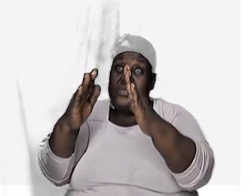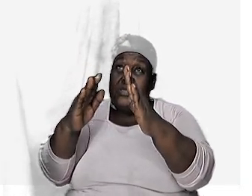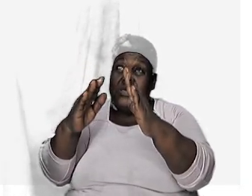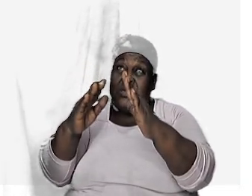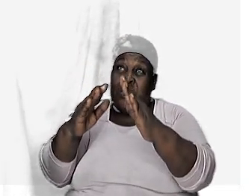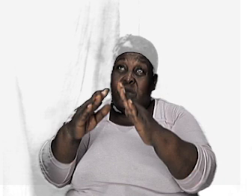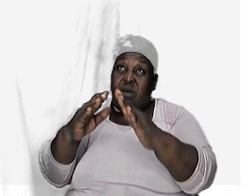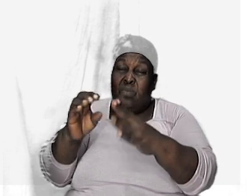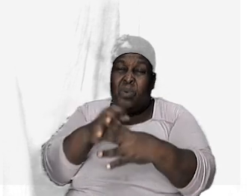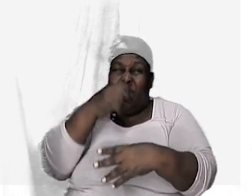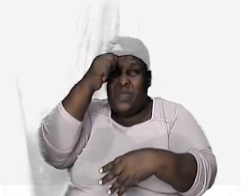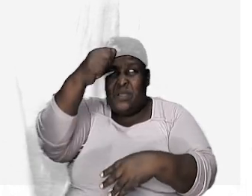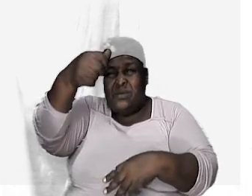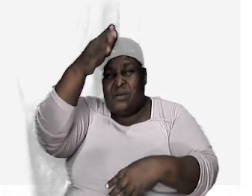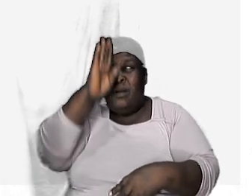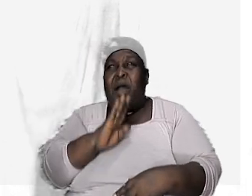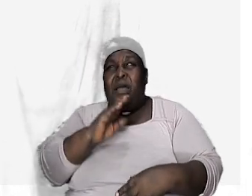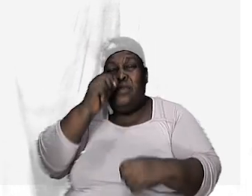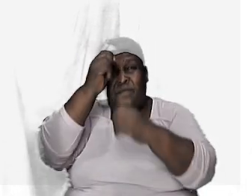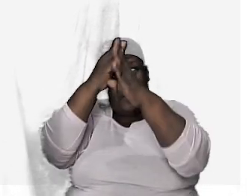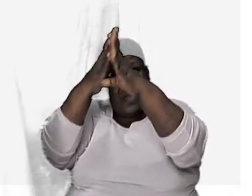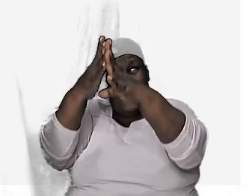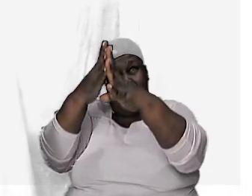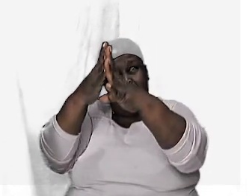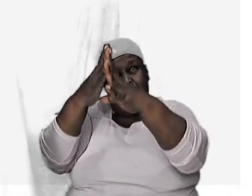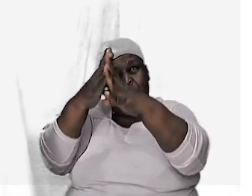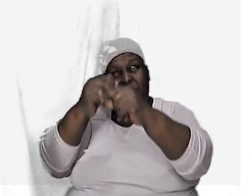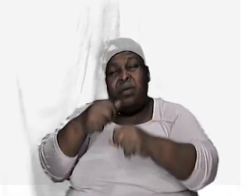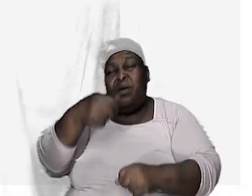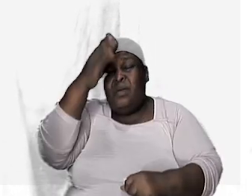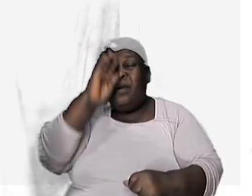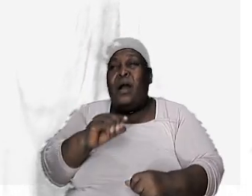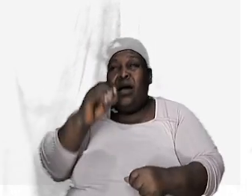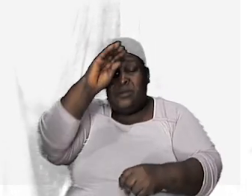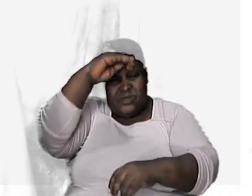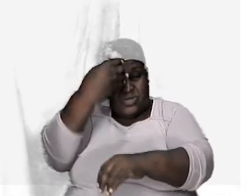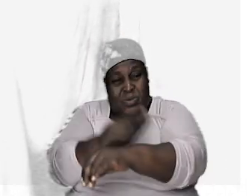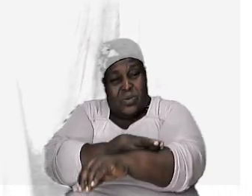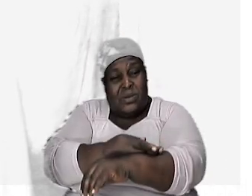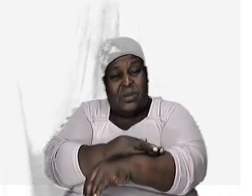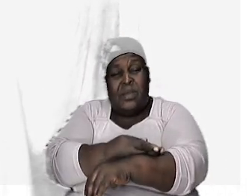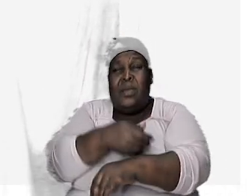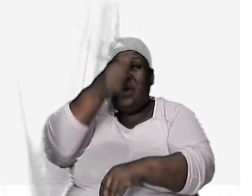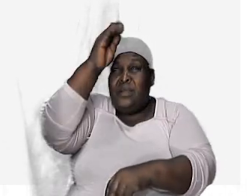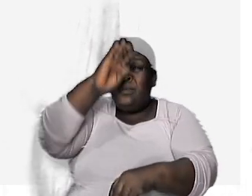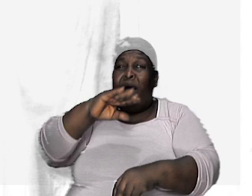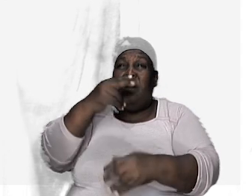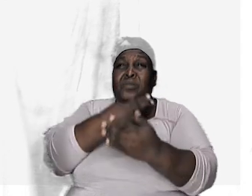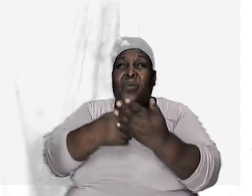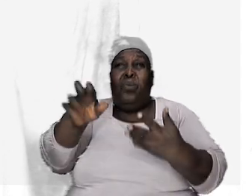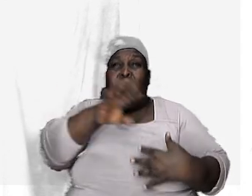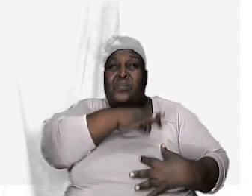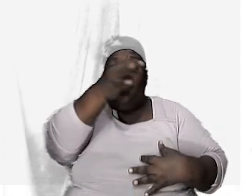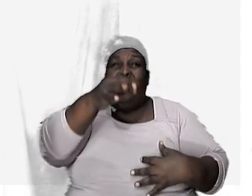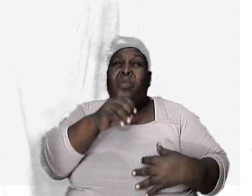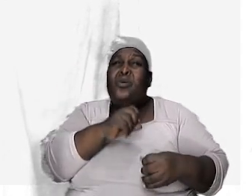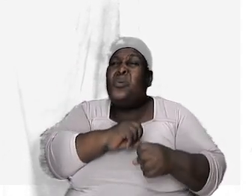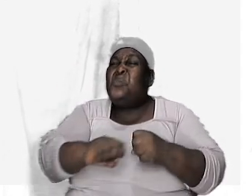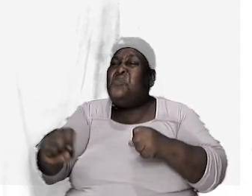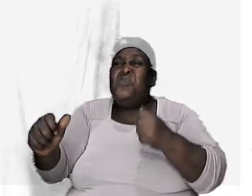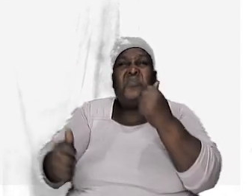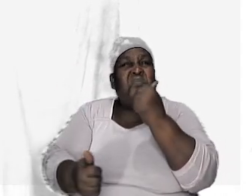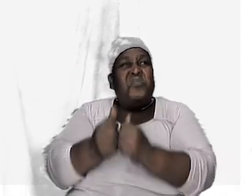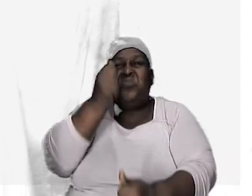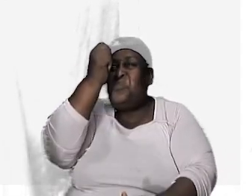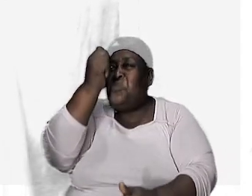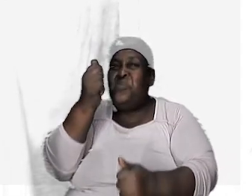the Father? Is it in the Trinitarian terms, God the Son? And by, let me just quickly say, there's no such term in Scripture.